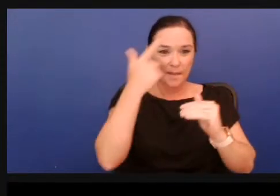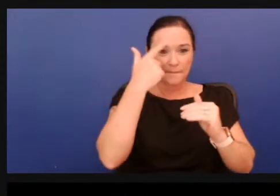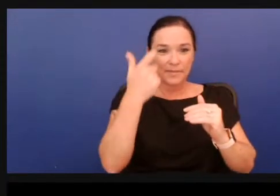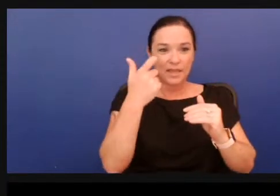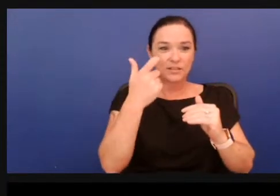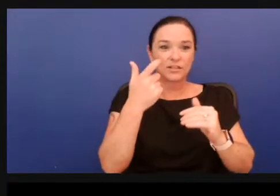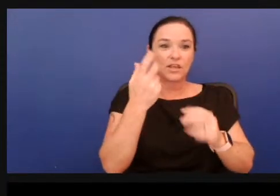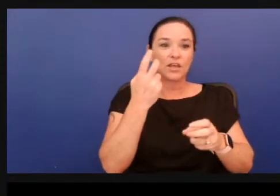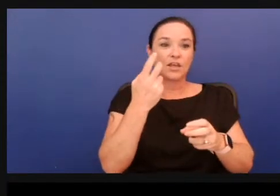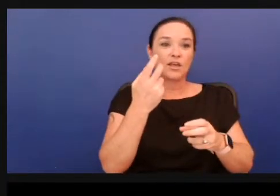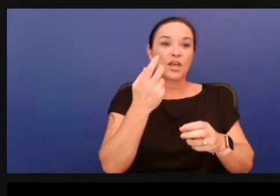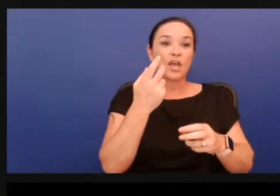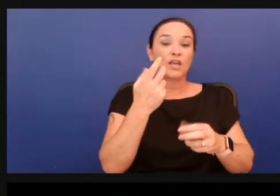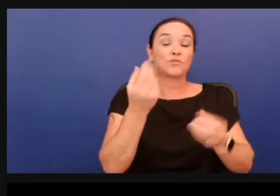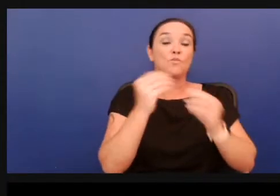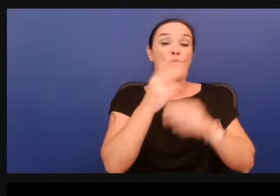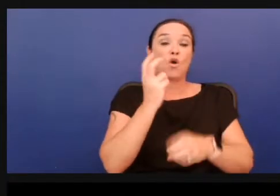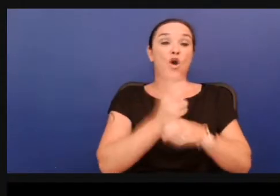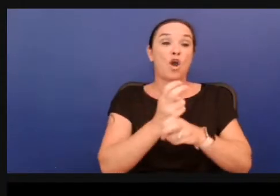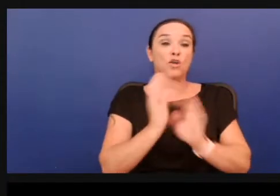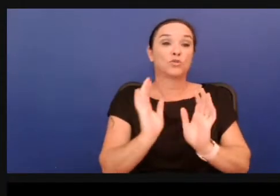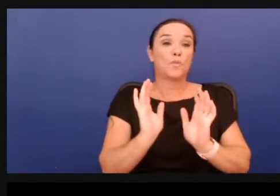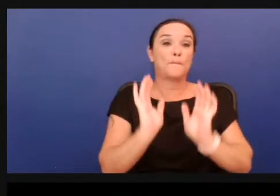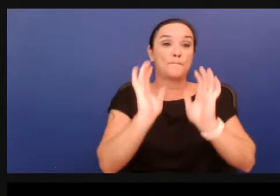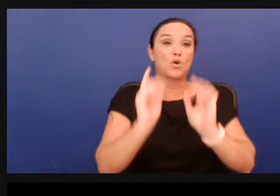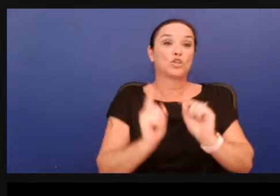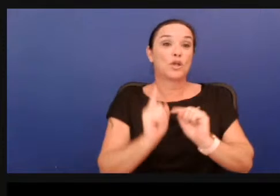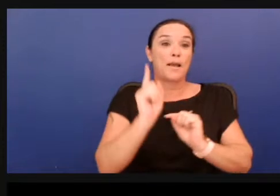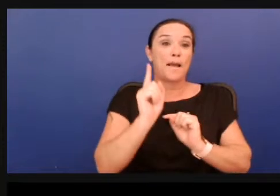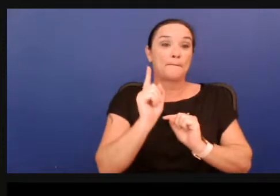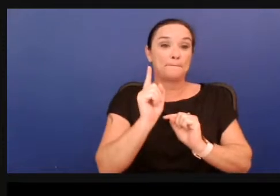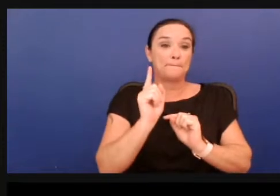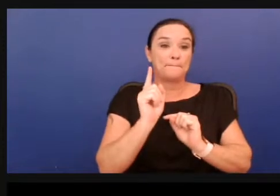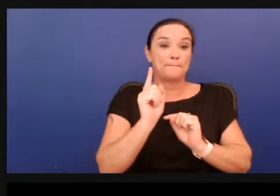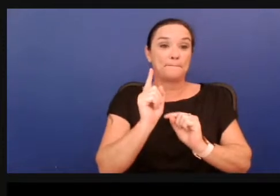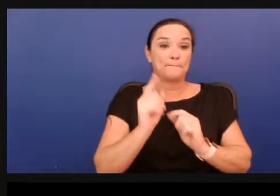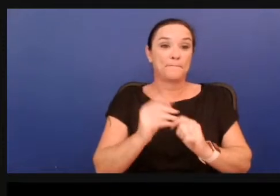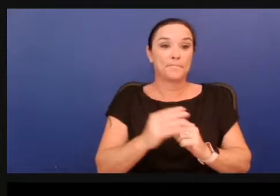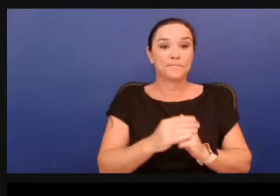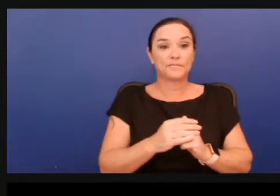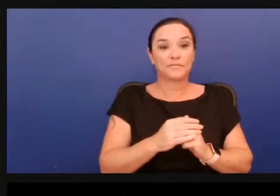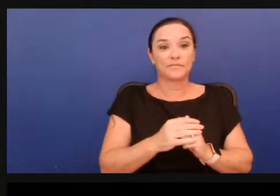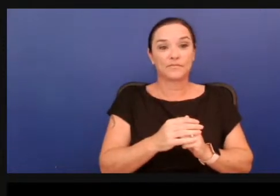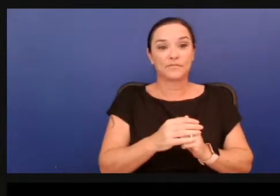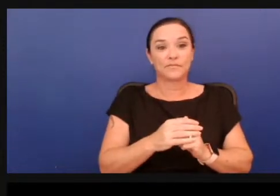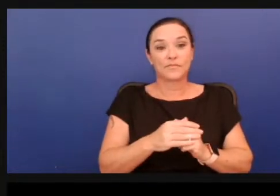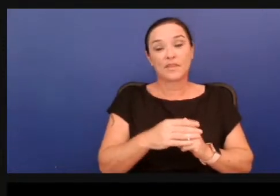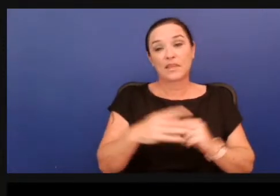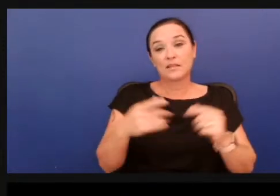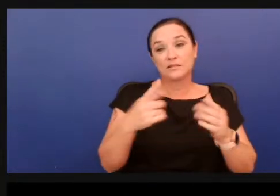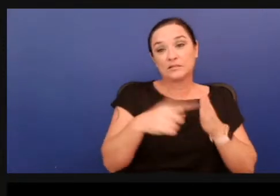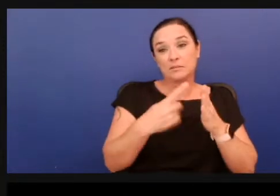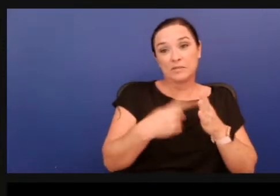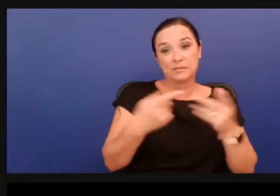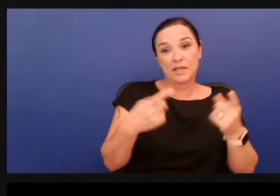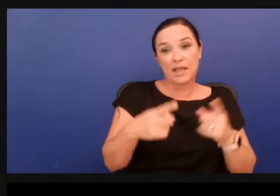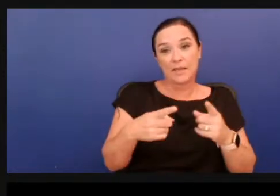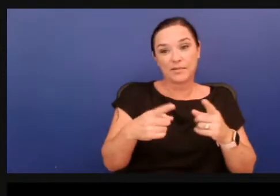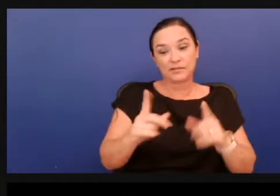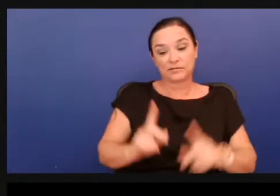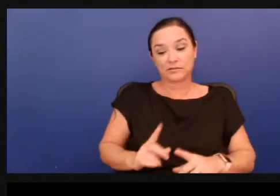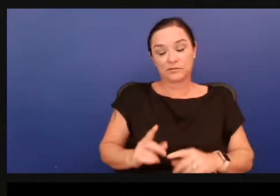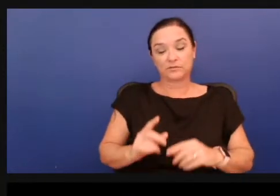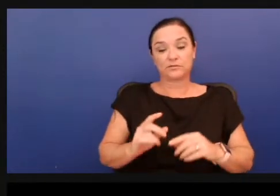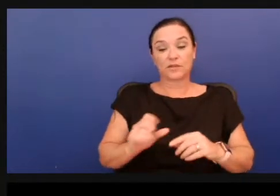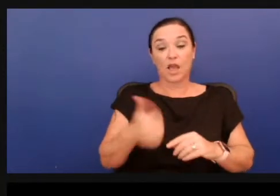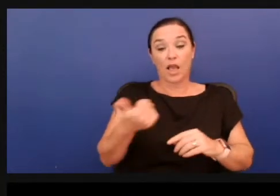harder to push something up unless you have the faults doing funny angles, and which happens all the time. But normally, what we see